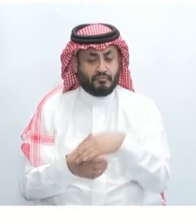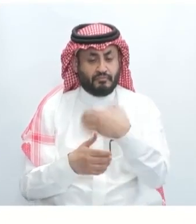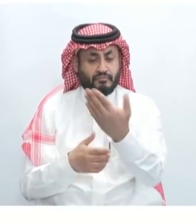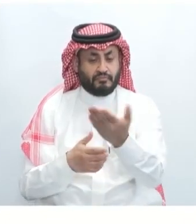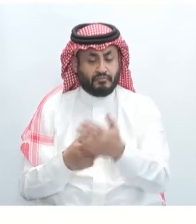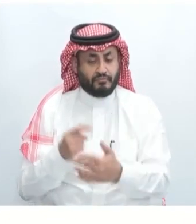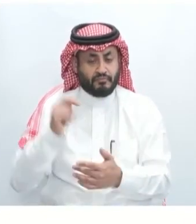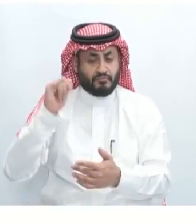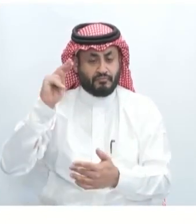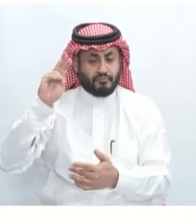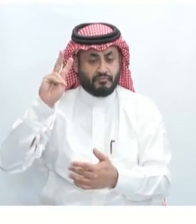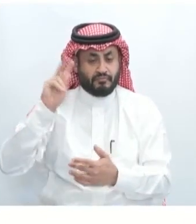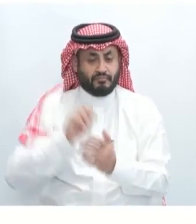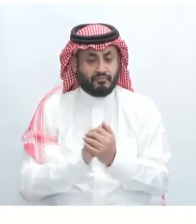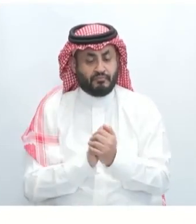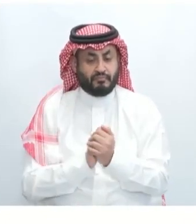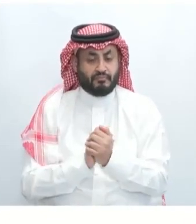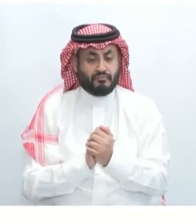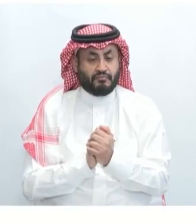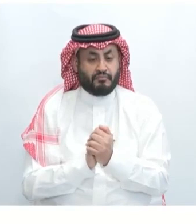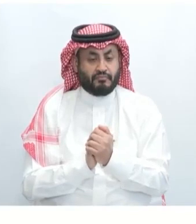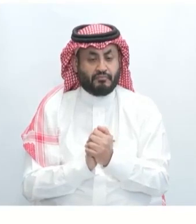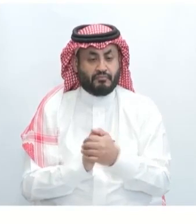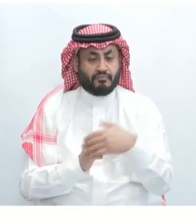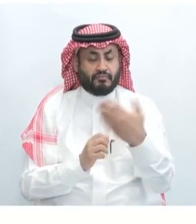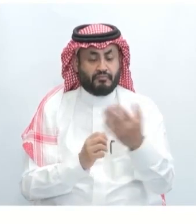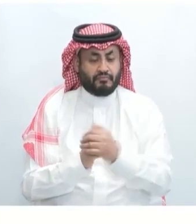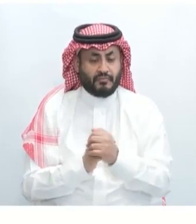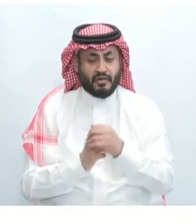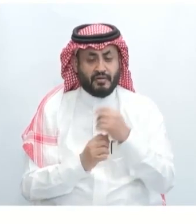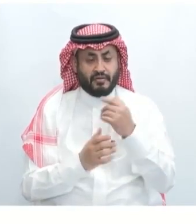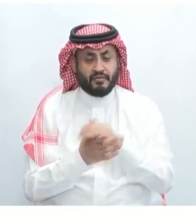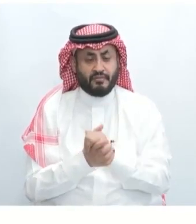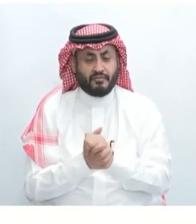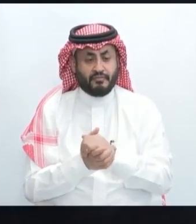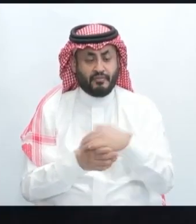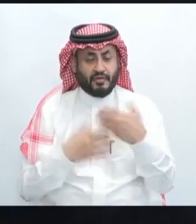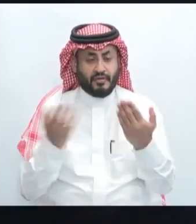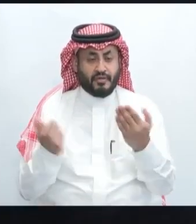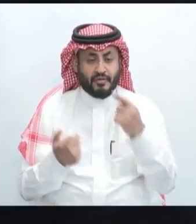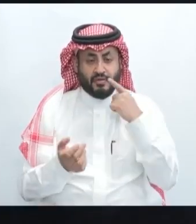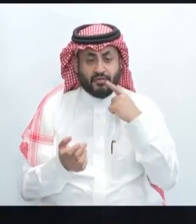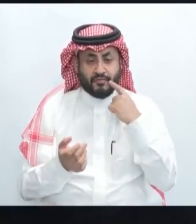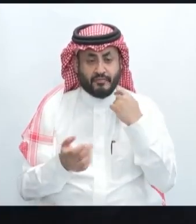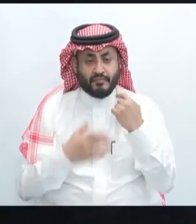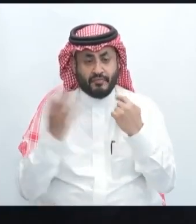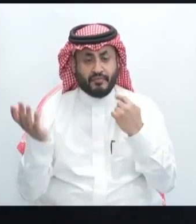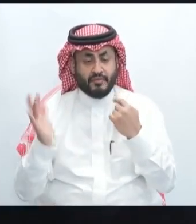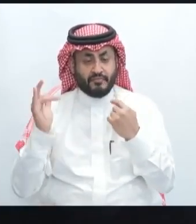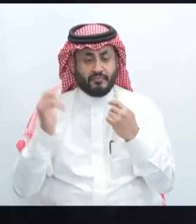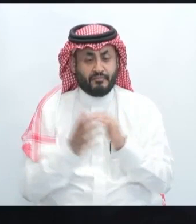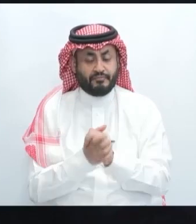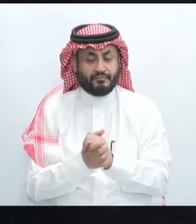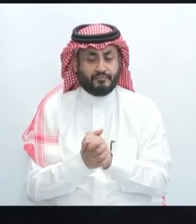is the pink, perfect. Okay, so is it red? Is it green? Okay, so what we will do? We